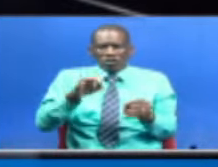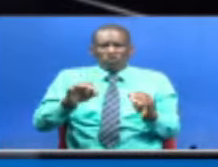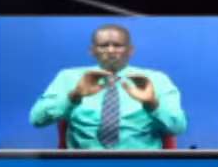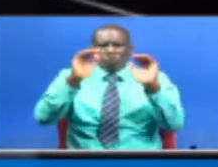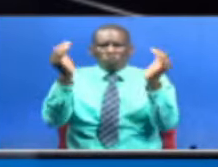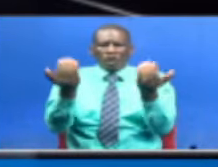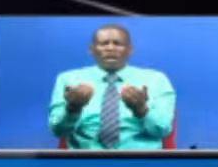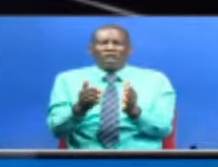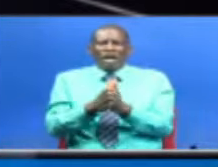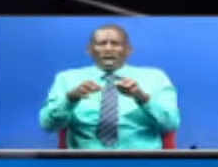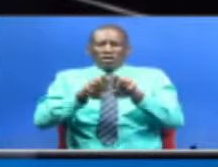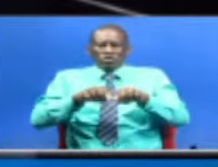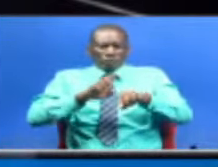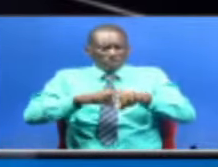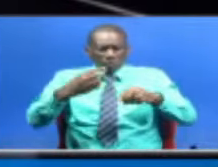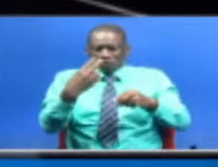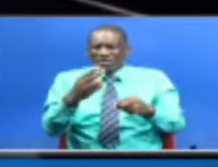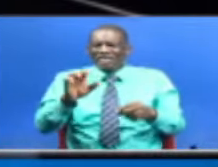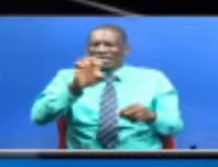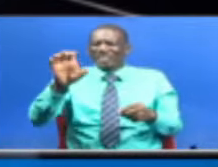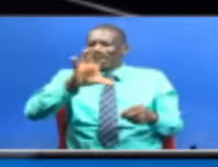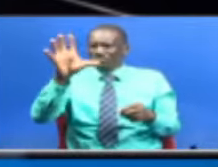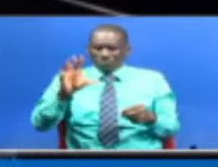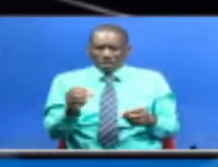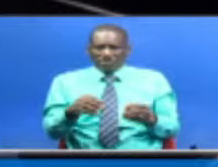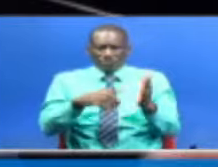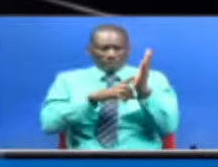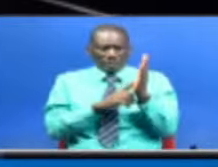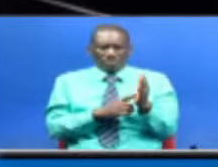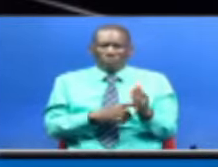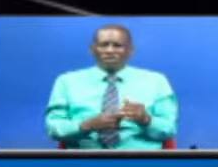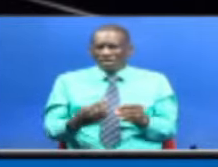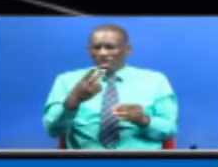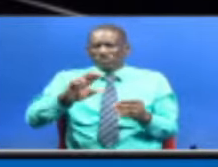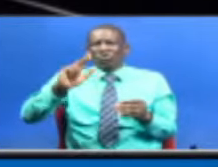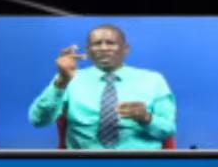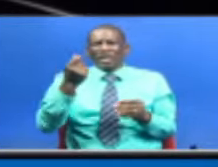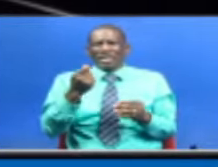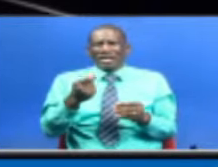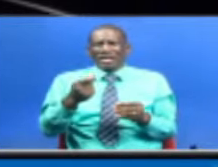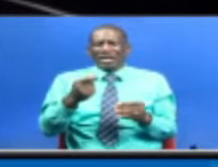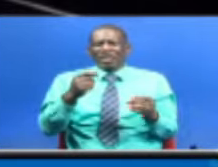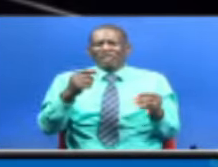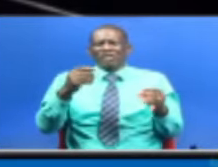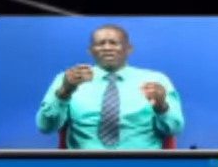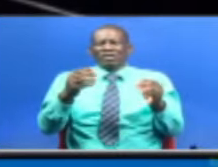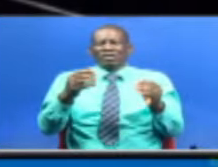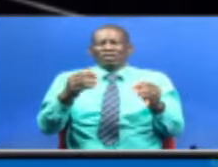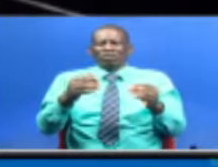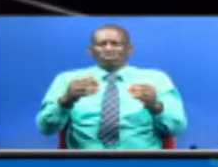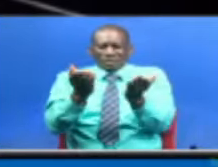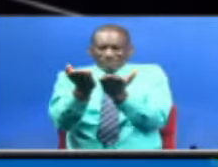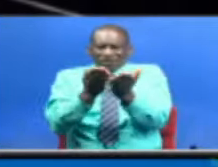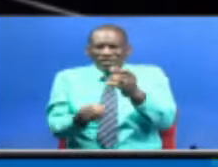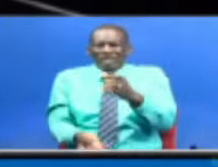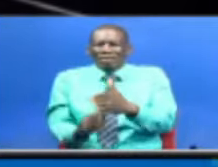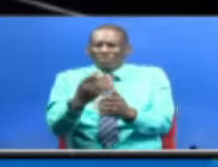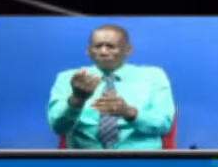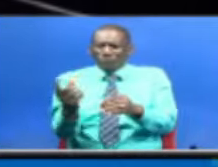even when we look at East Africa, I saw actually Kenya Meteorological Service came out a couple of days